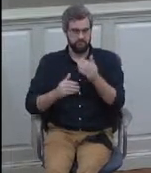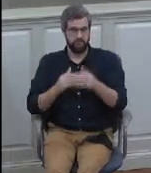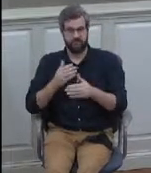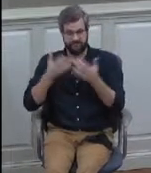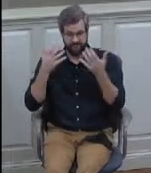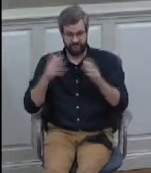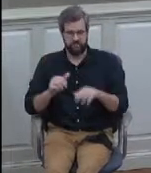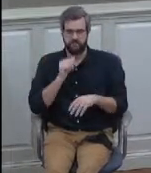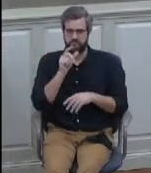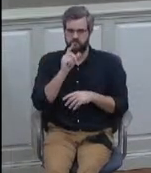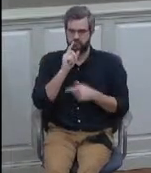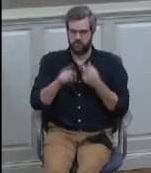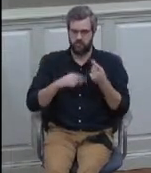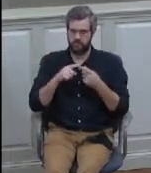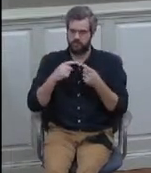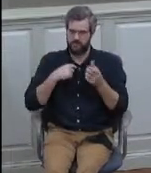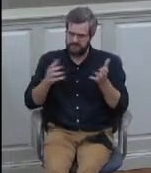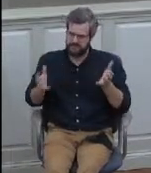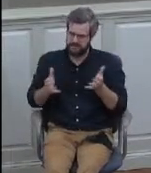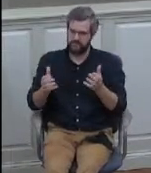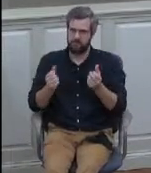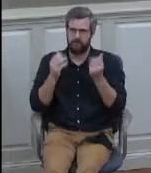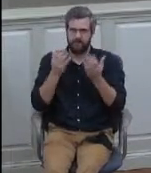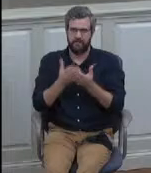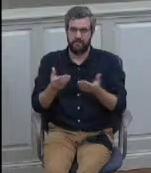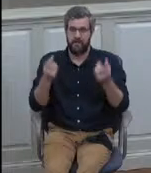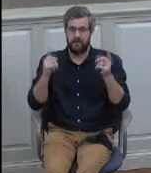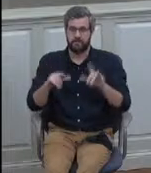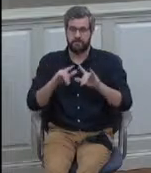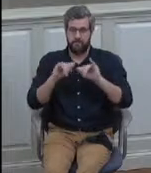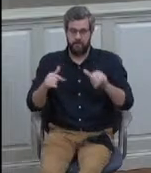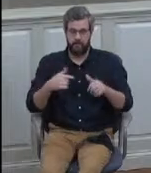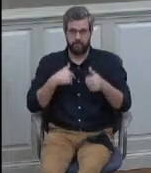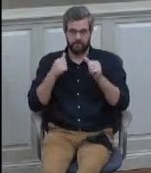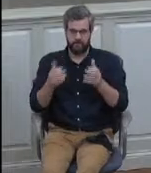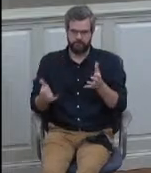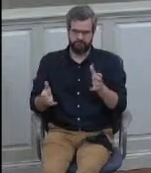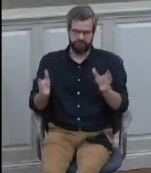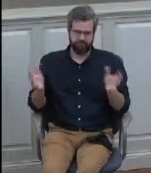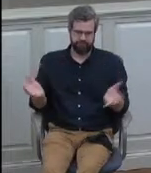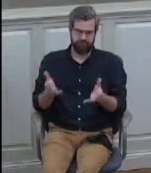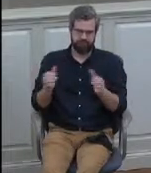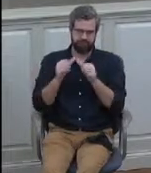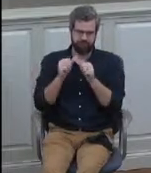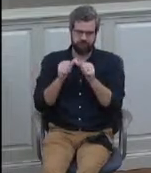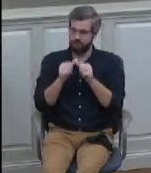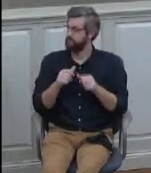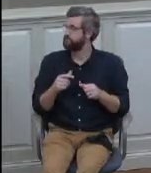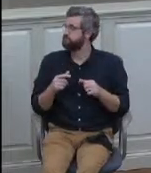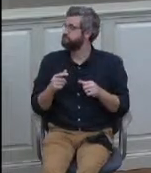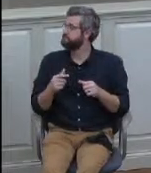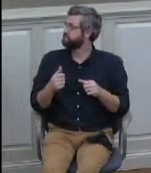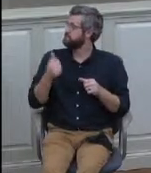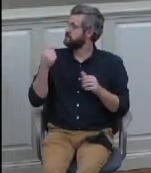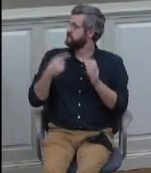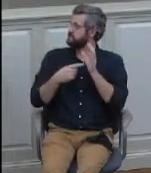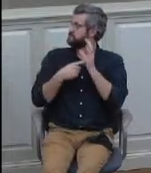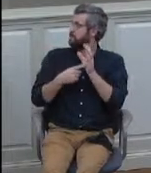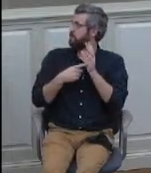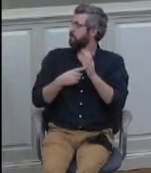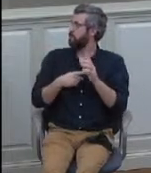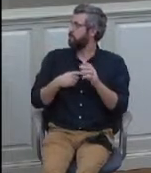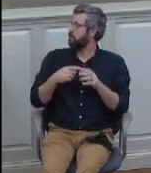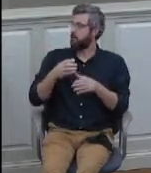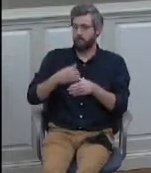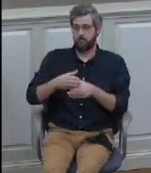as I can. There's a lot of moving parts to it that I'm trying to keep going. There is an example of the potential pole and